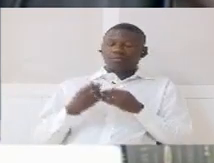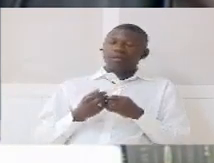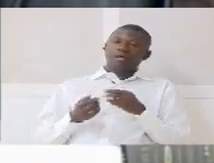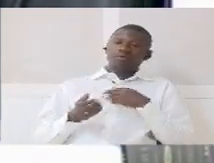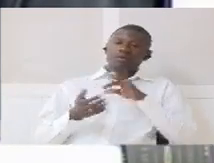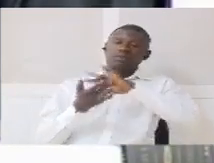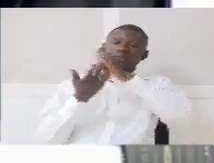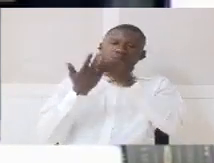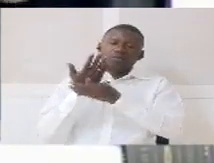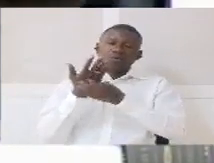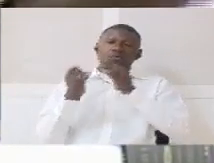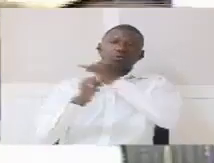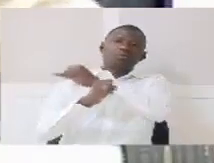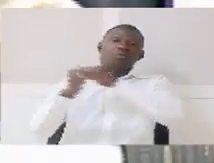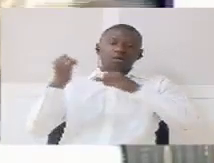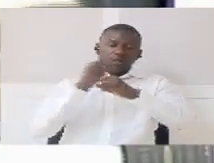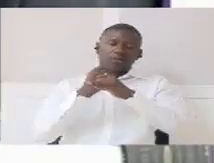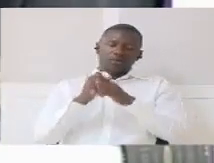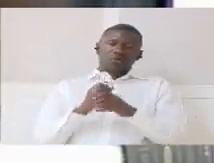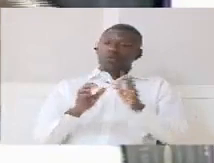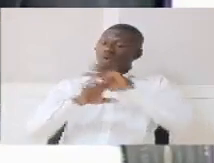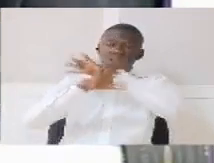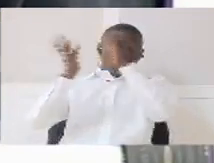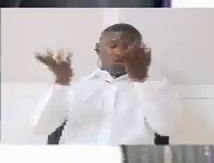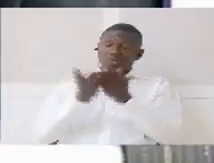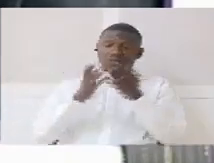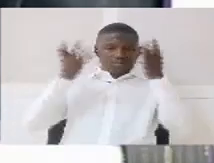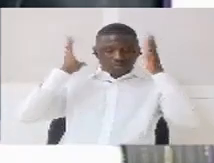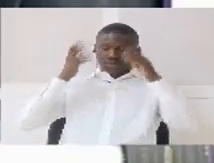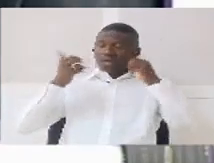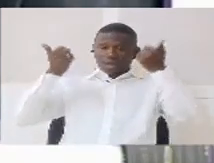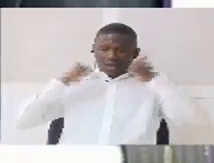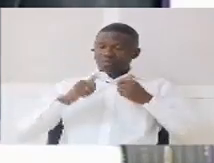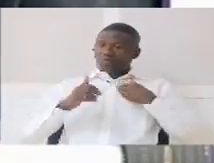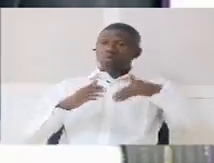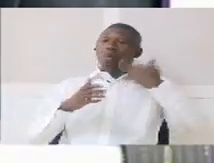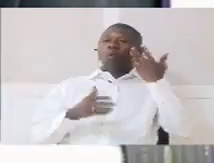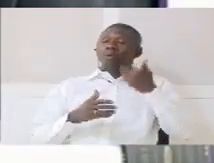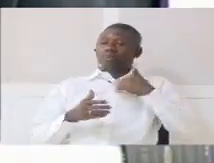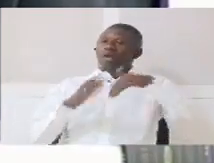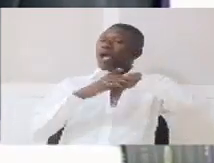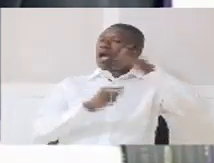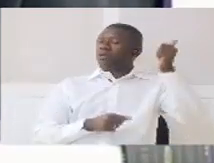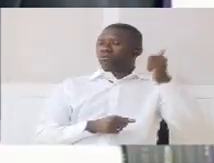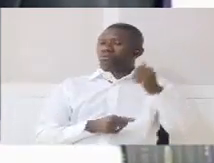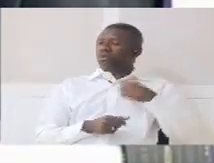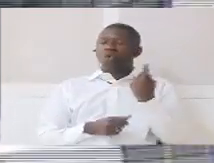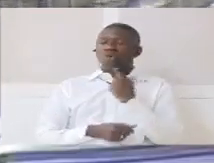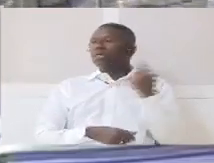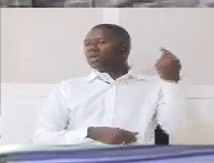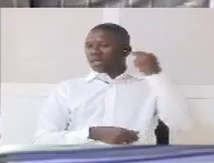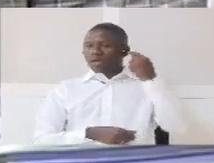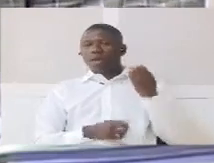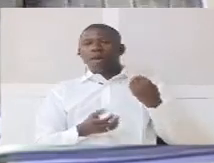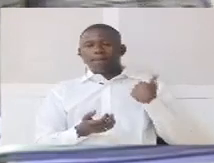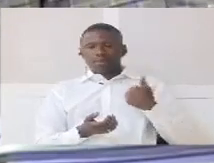to Makati. So new scenario will be happened in Komal. So all these scenarios happened in my absence. Yes. I just hear them. Yes. That's